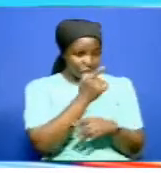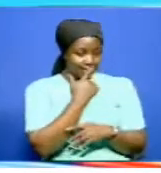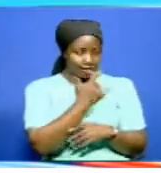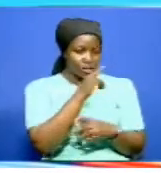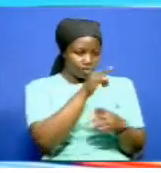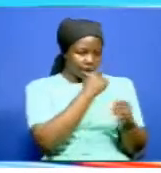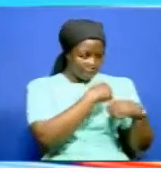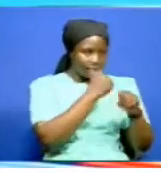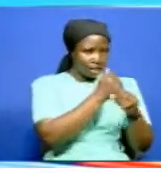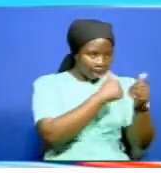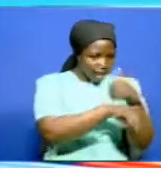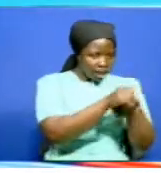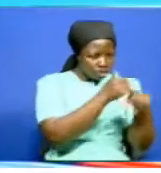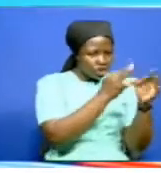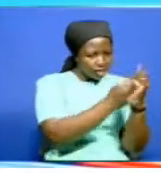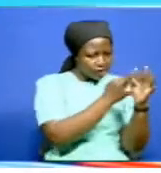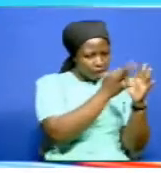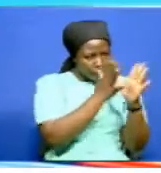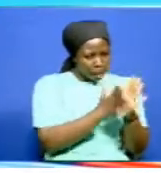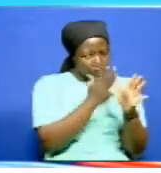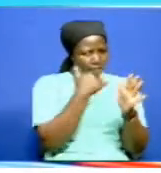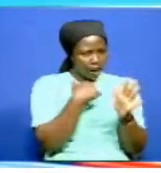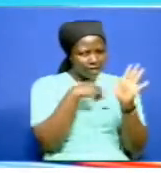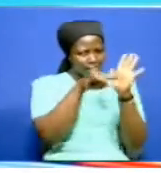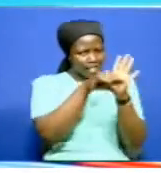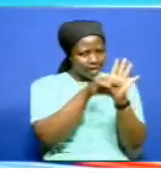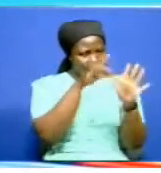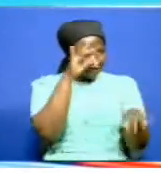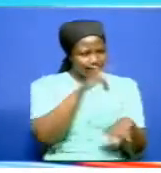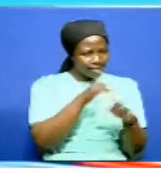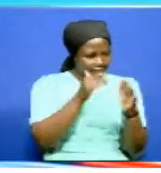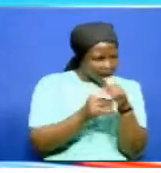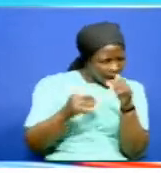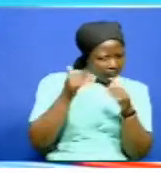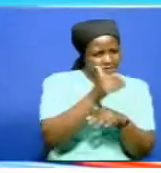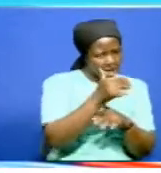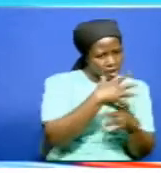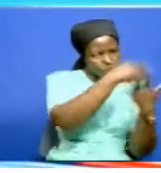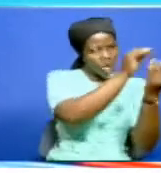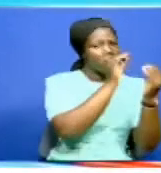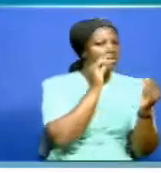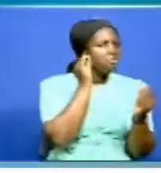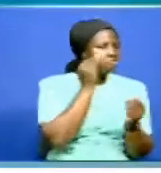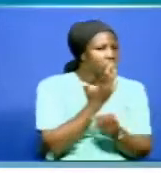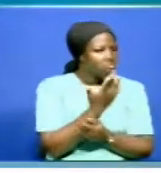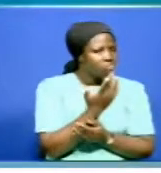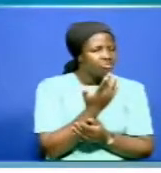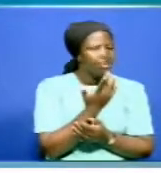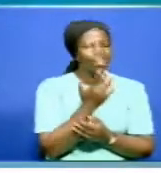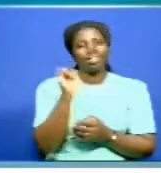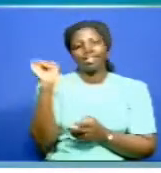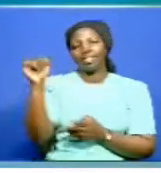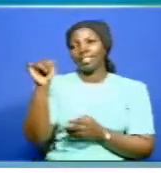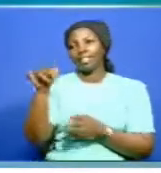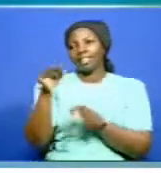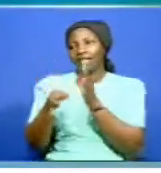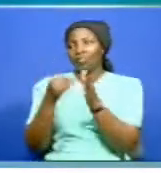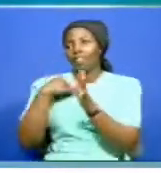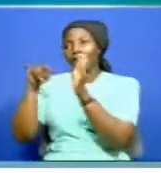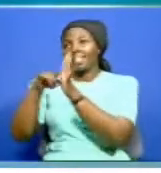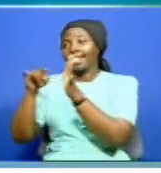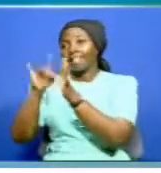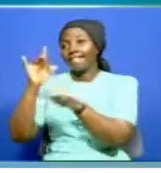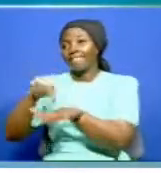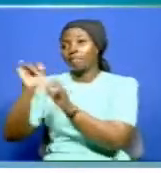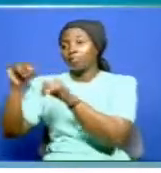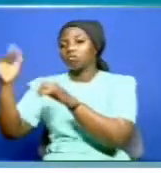just in case somebody has adverse effects after that person has gone home. Yes. So if there's an adverse event, you could either